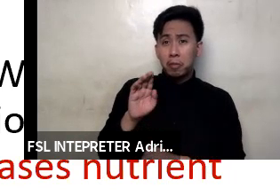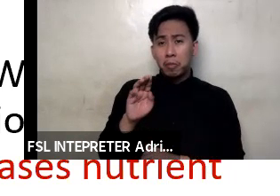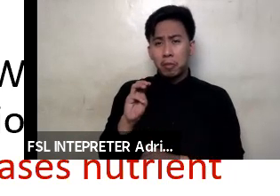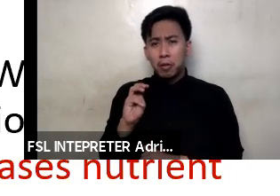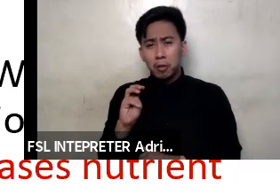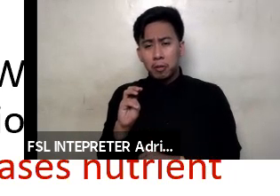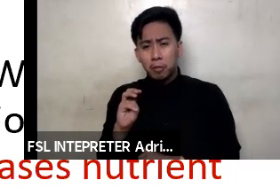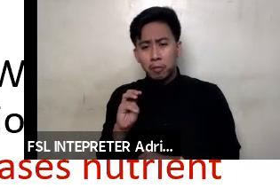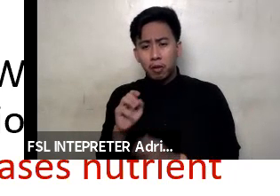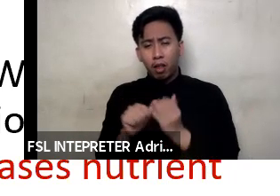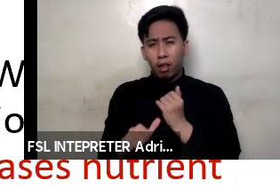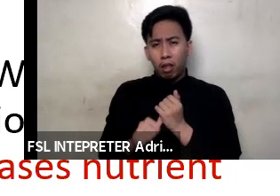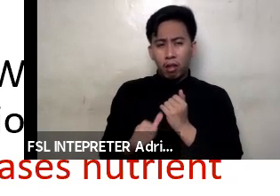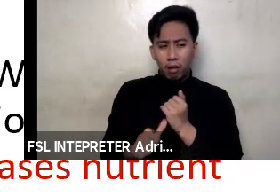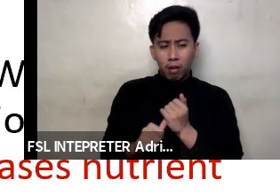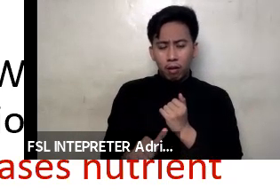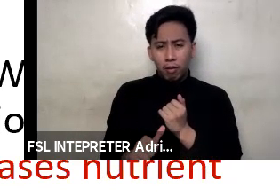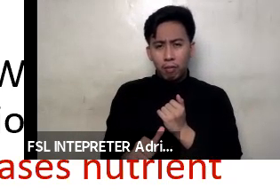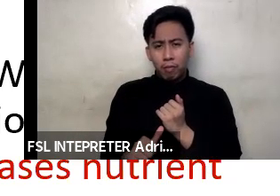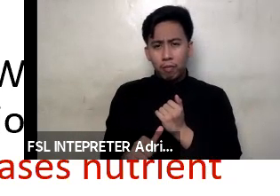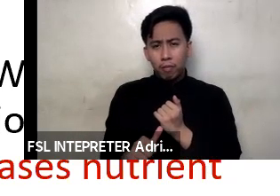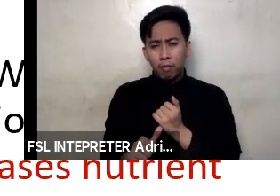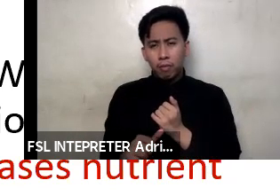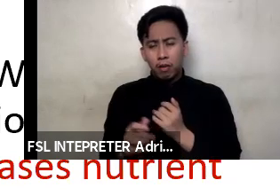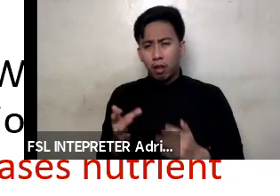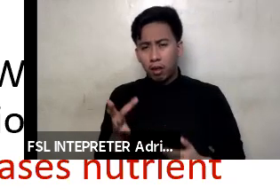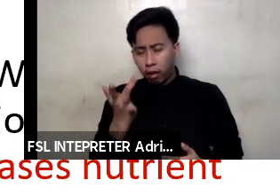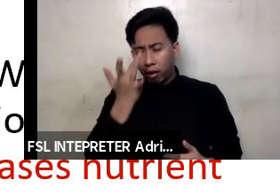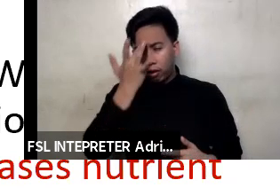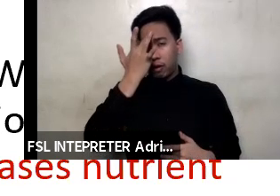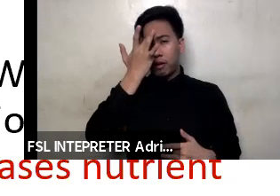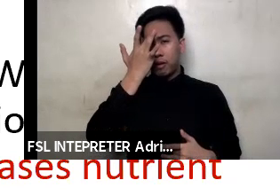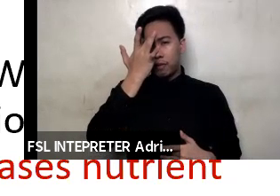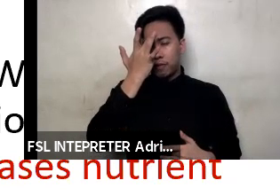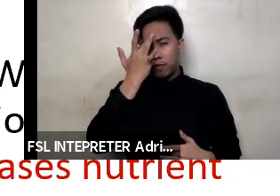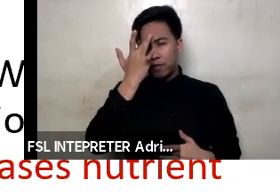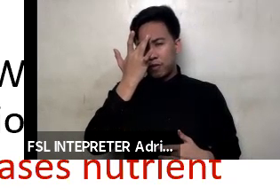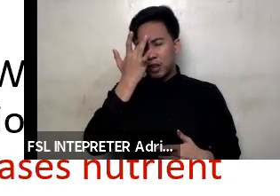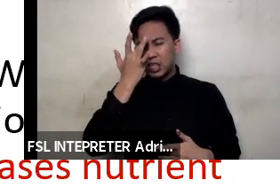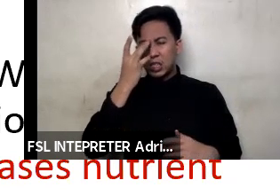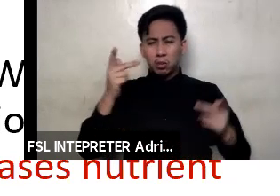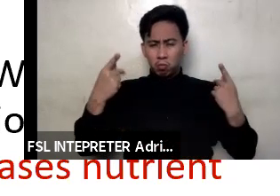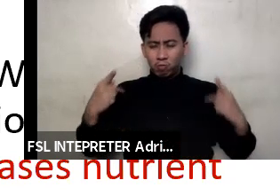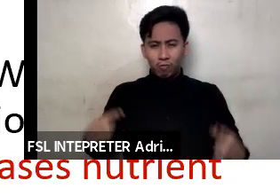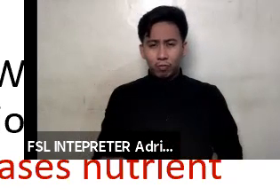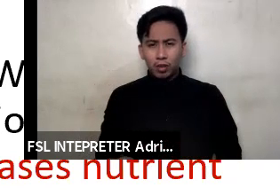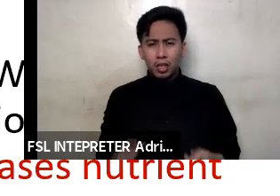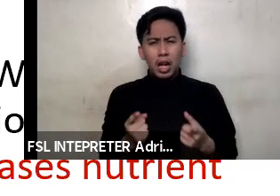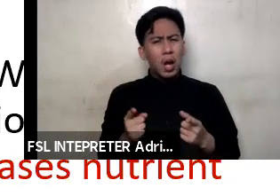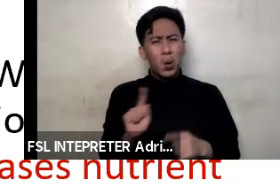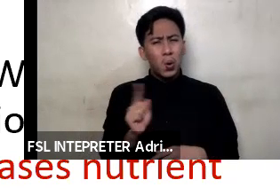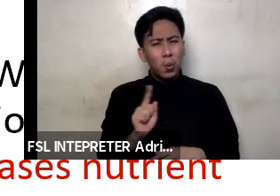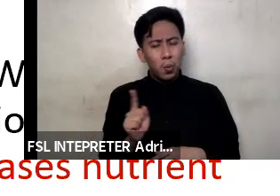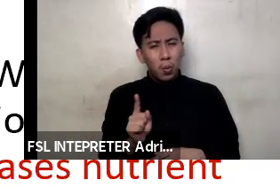one is parasitic infection and chronic enteropathy. Itong tatlo, ang resulta ng hindi maayos na water and